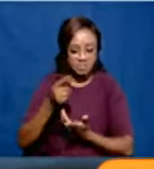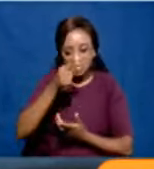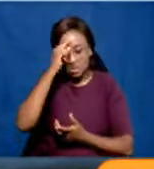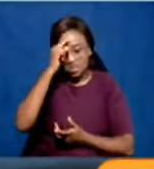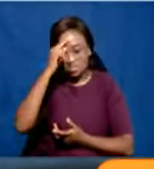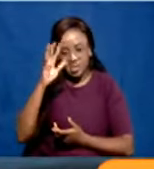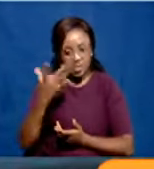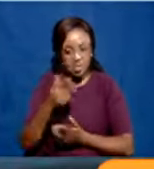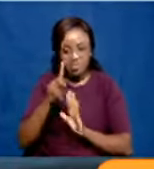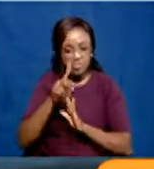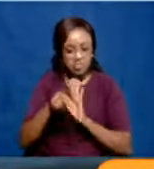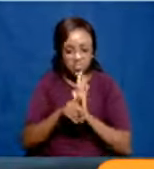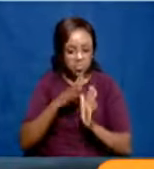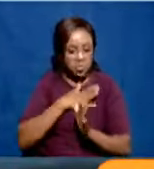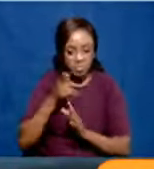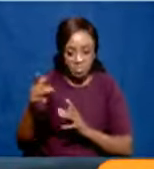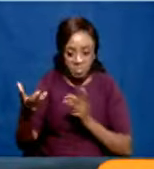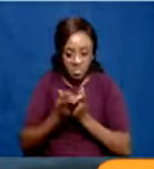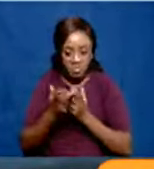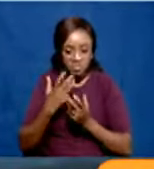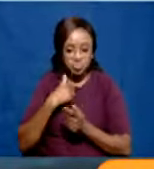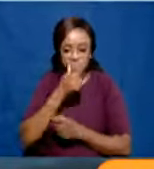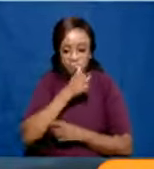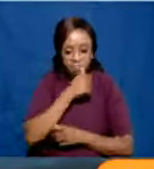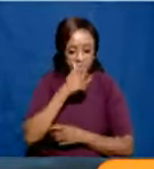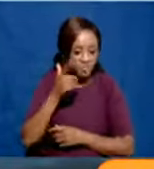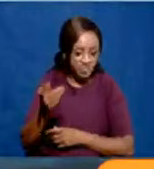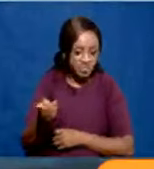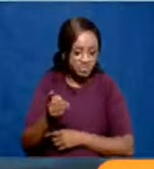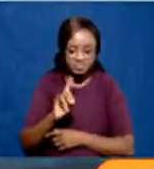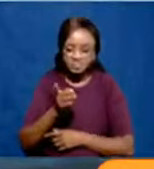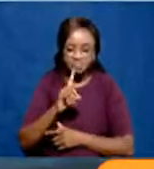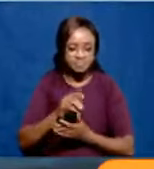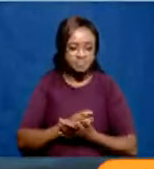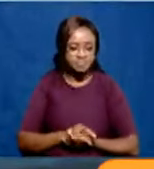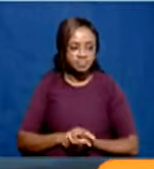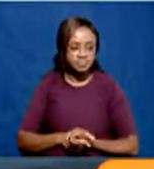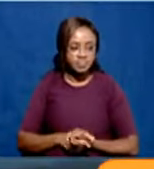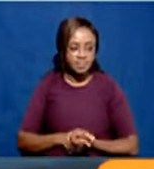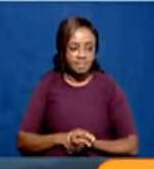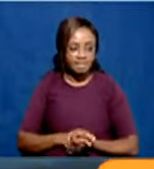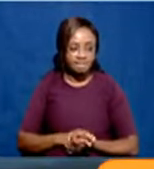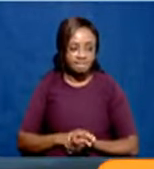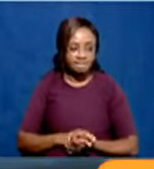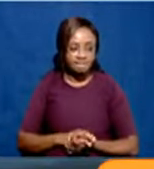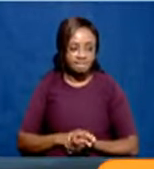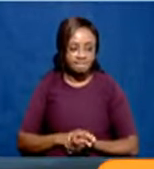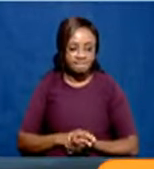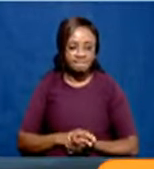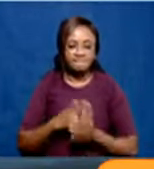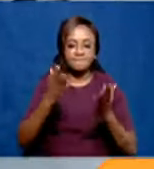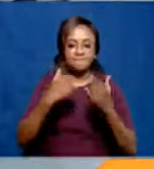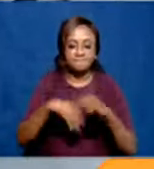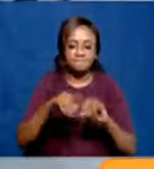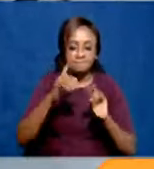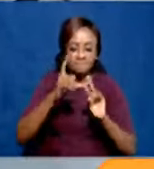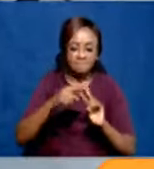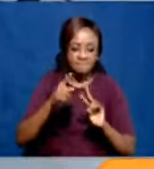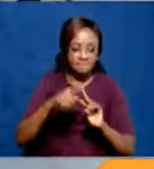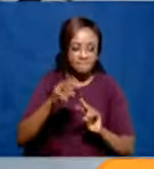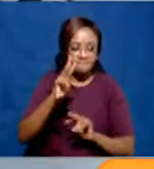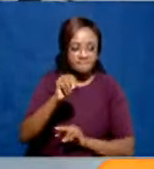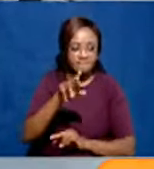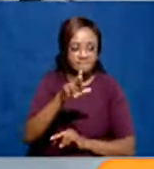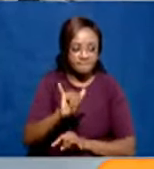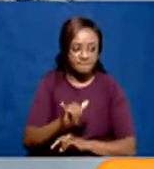our principle that we want to take care of the largest number of people and get his benefit. Mary, I promised Mary and Martin a chance to ask questions, and then I'll give you a chance for